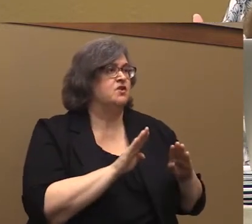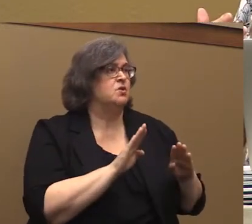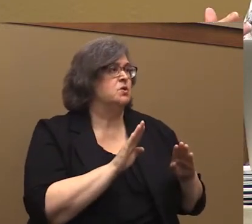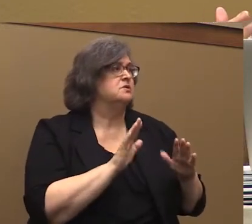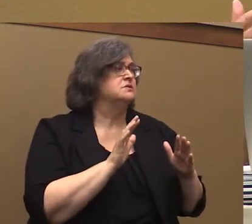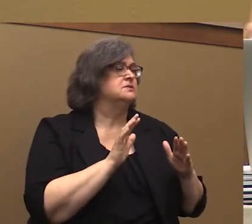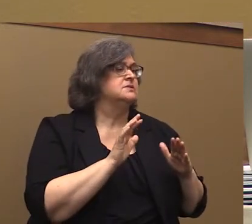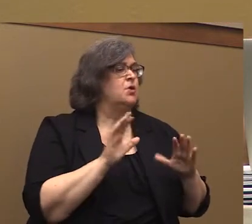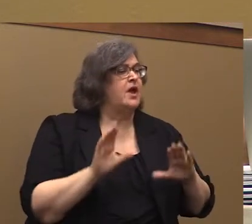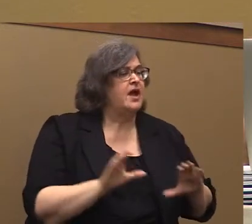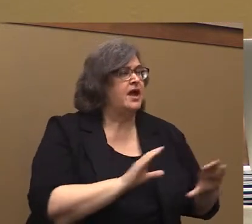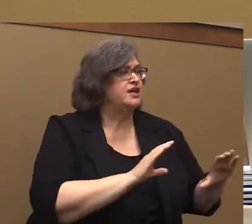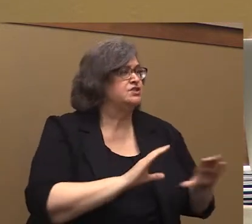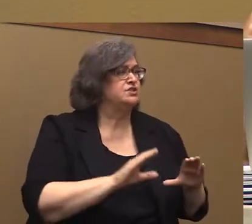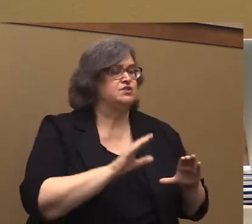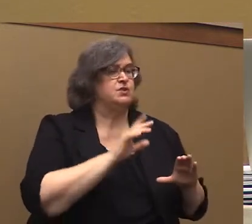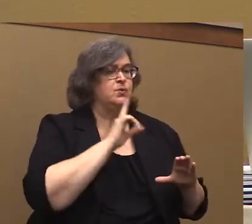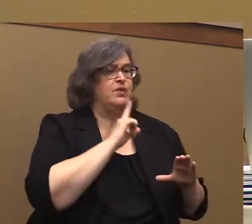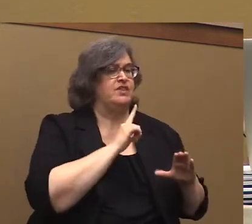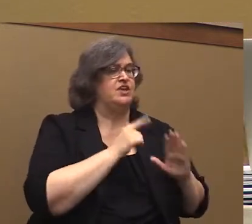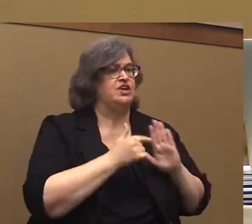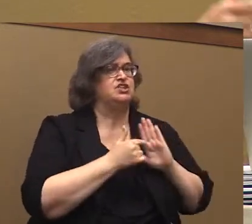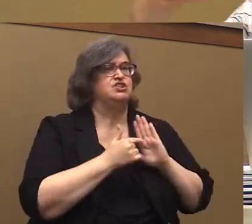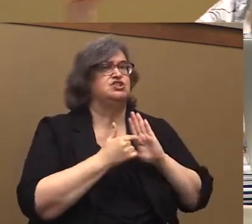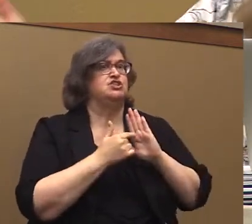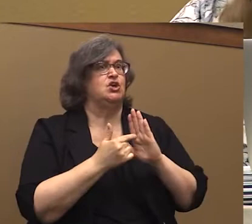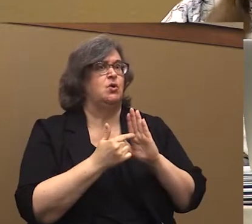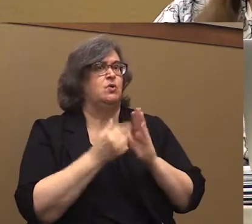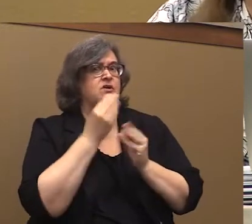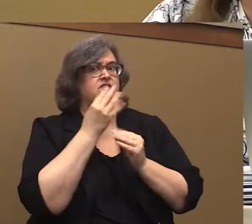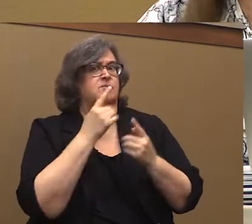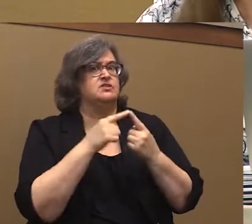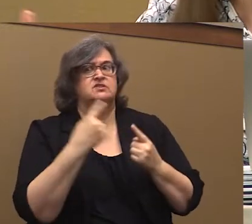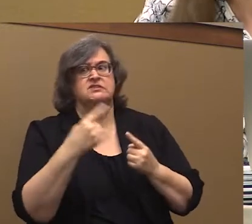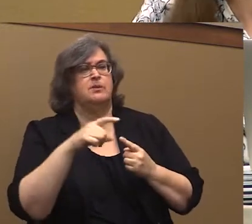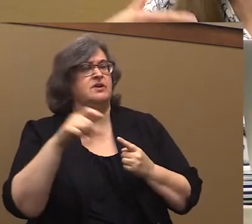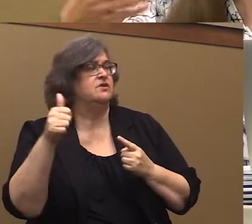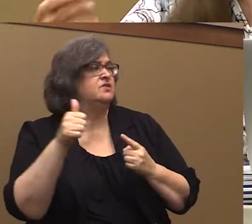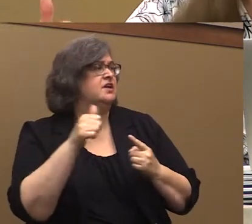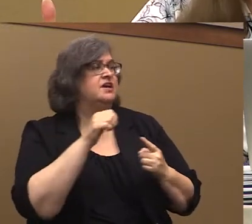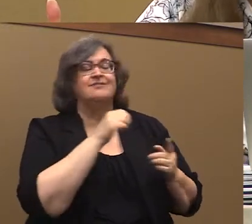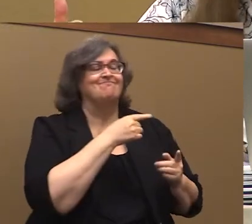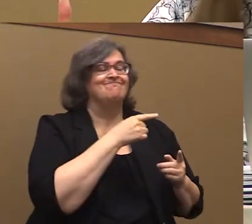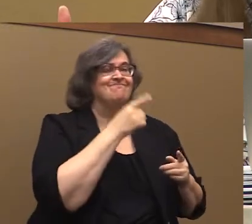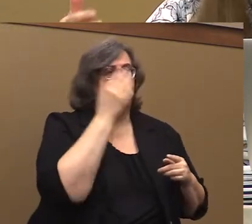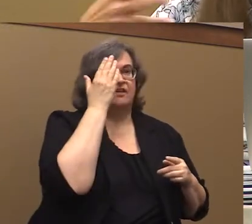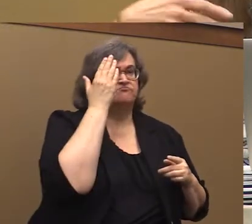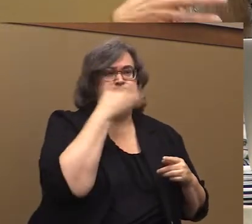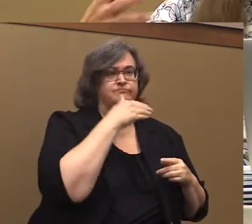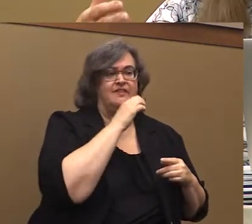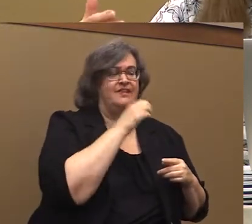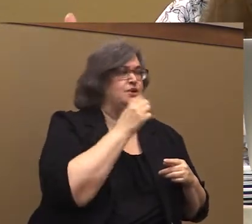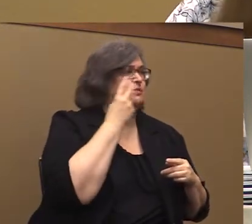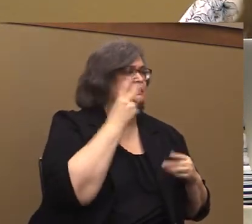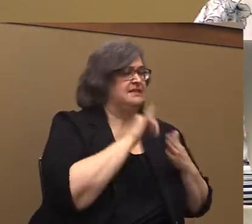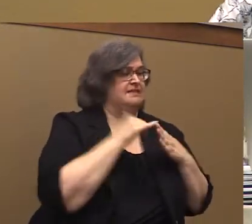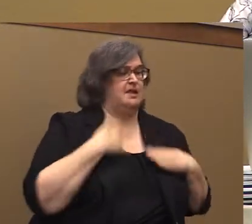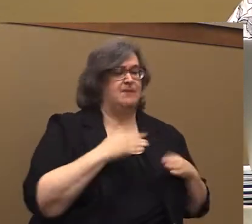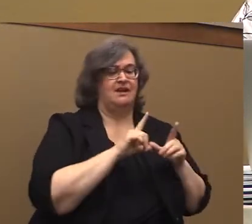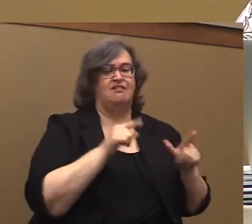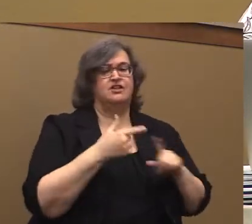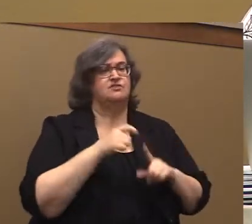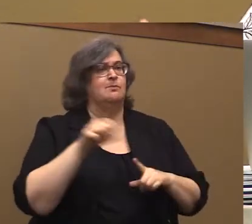mannerisms or actions are really conveying information to someone else because they're not seeing that